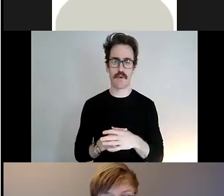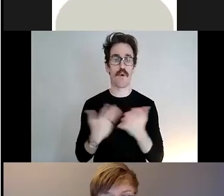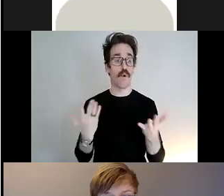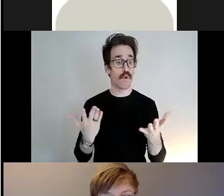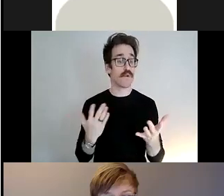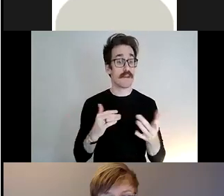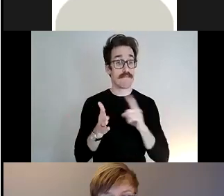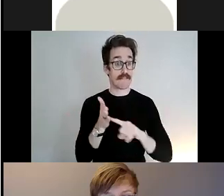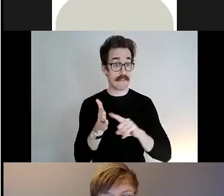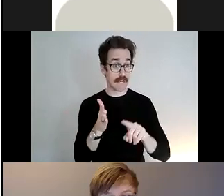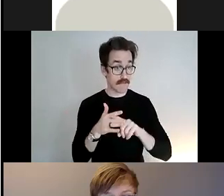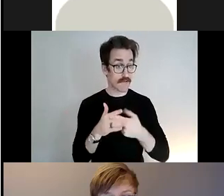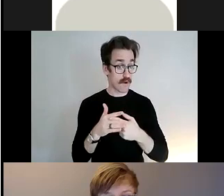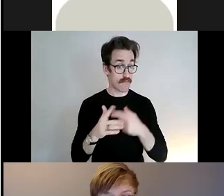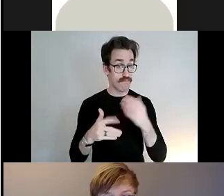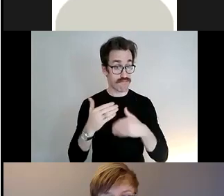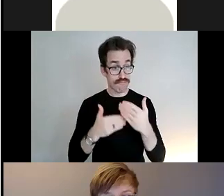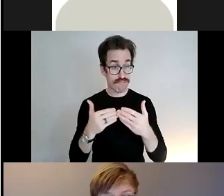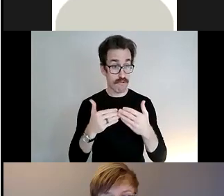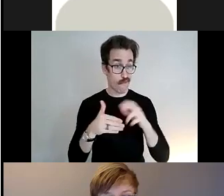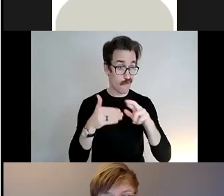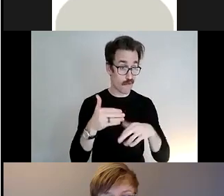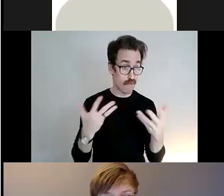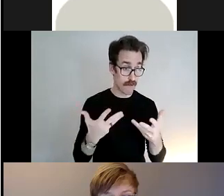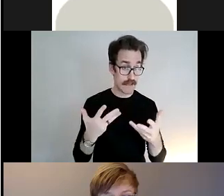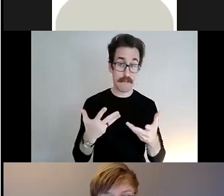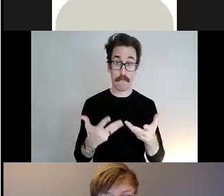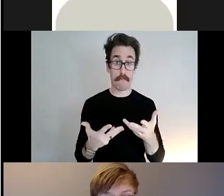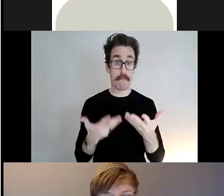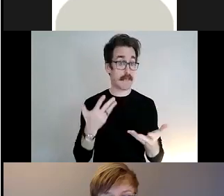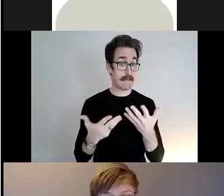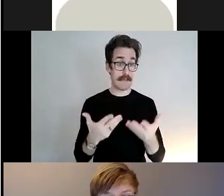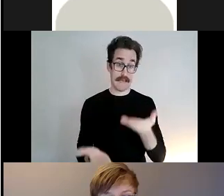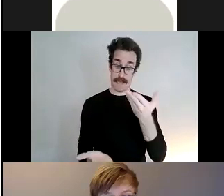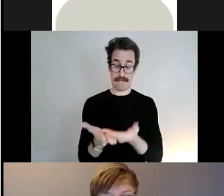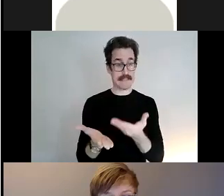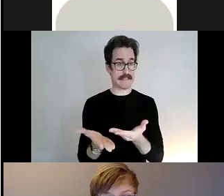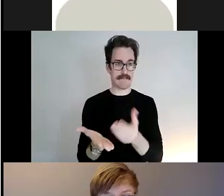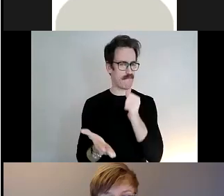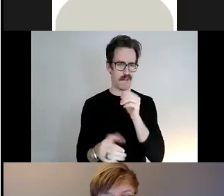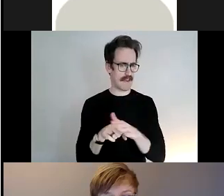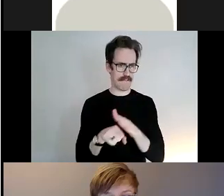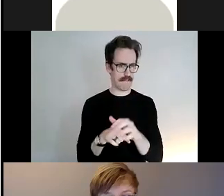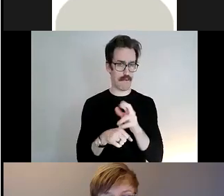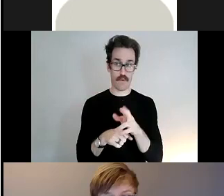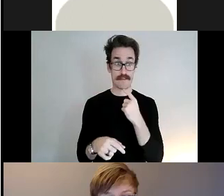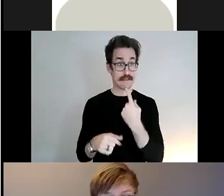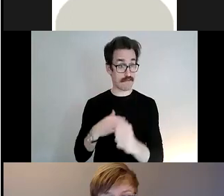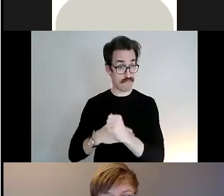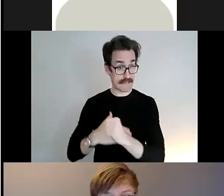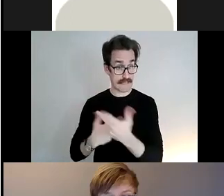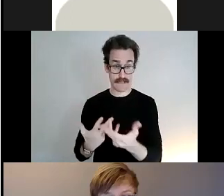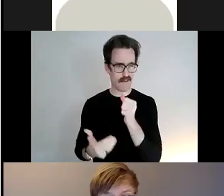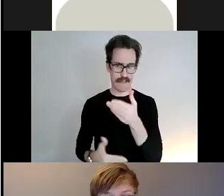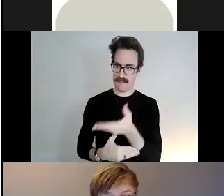So the outcomes may be that we don't have enough evidence of incapacity or serious risk. I've